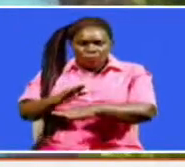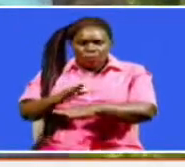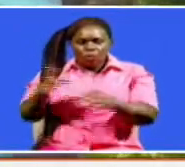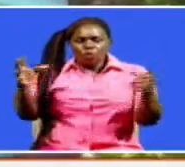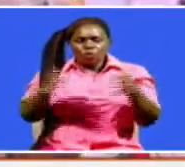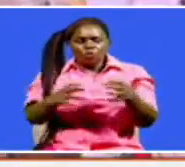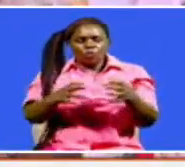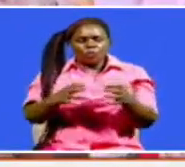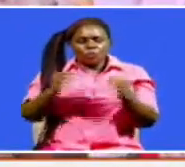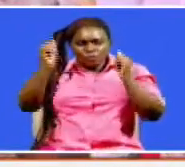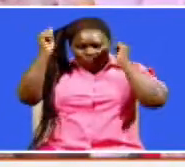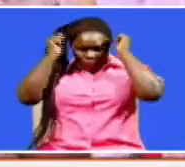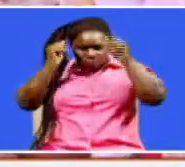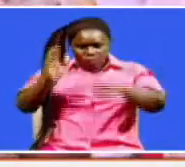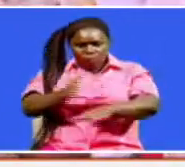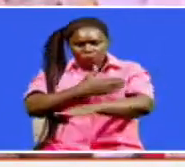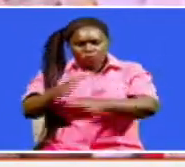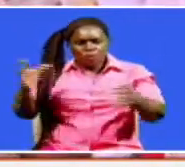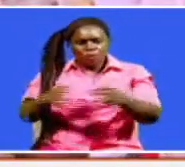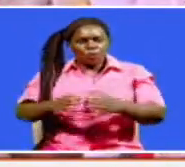military band.